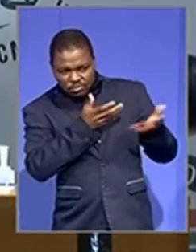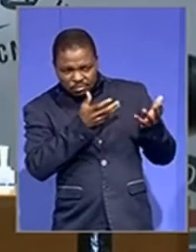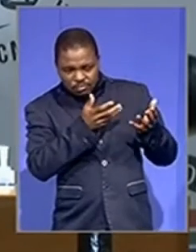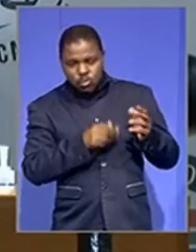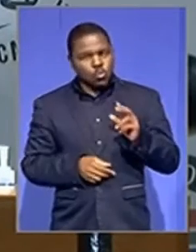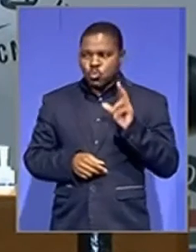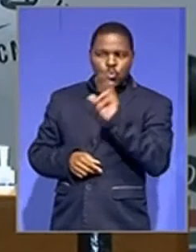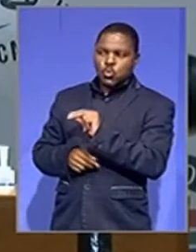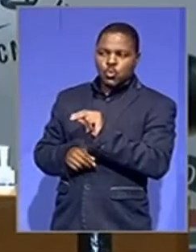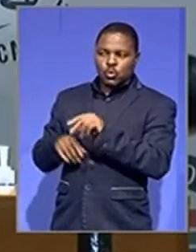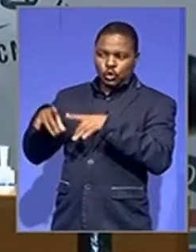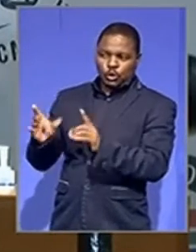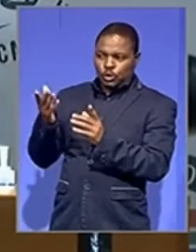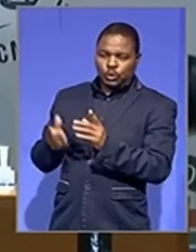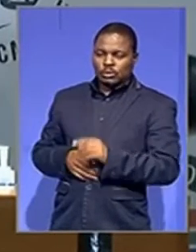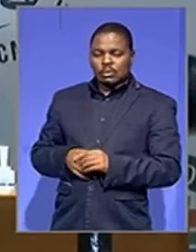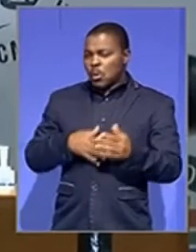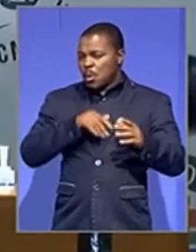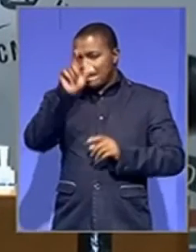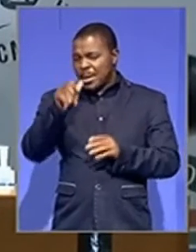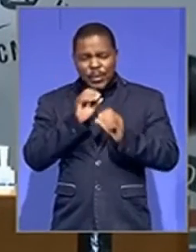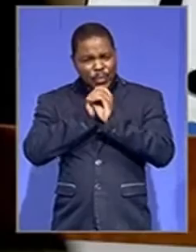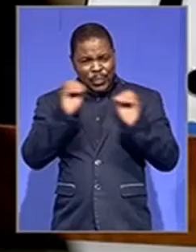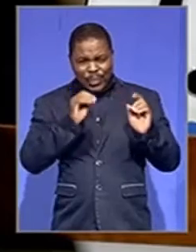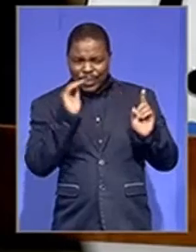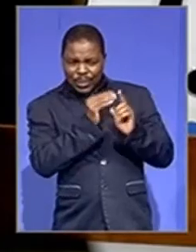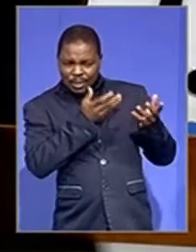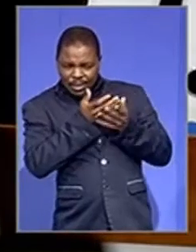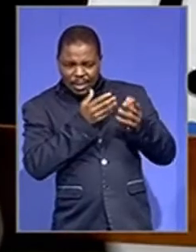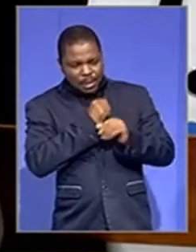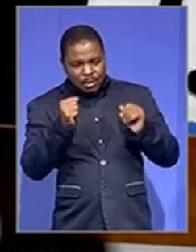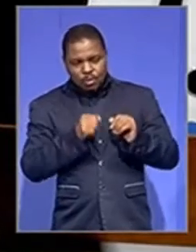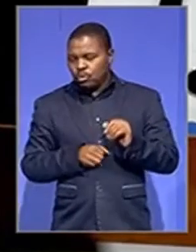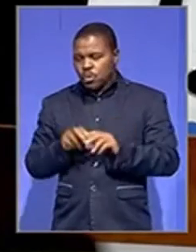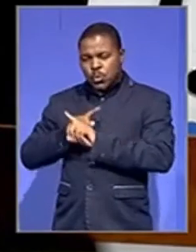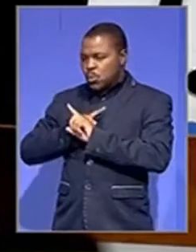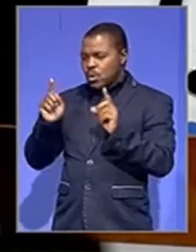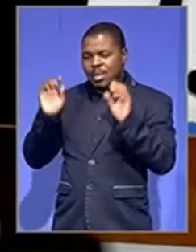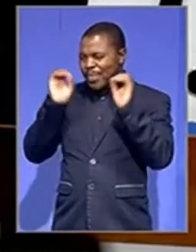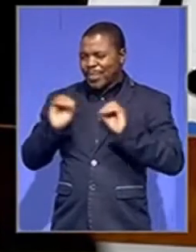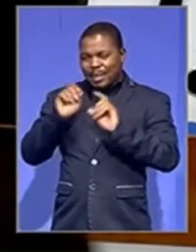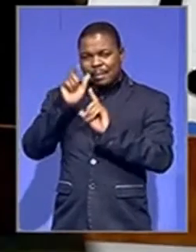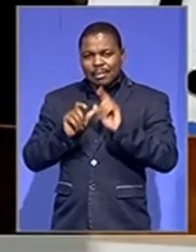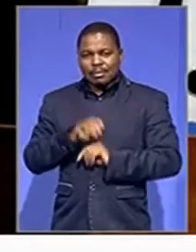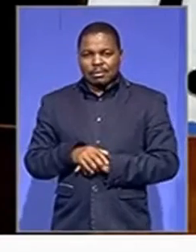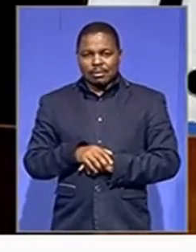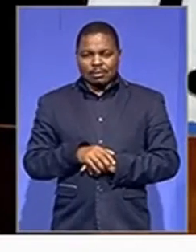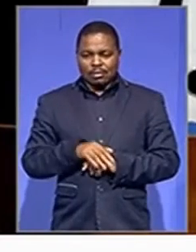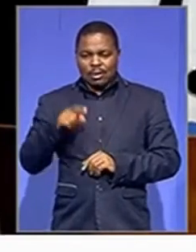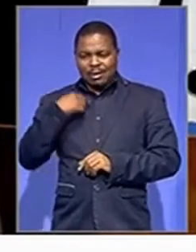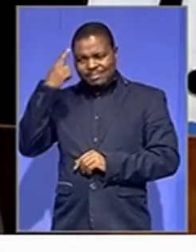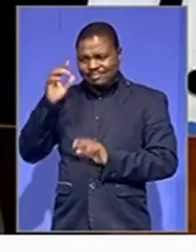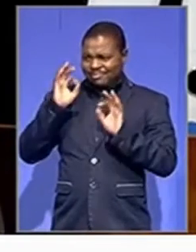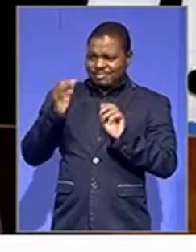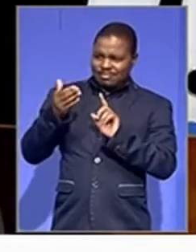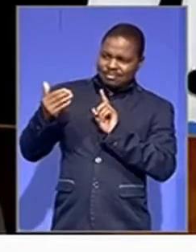Chairperson. Nobody ever spoke to you about that? Nobody. Yes. I don't think actually it would have been appropriate to speak to